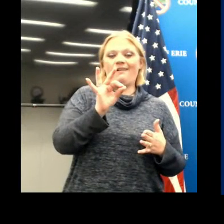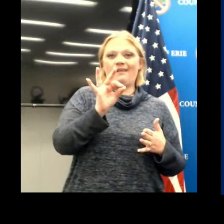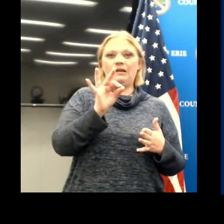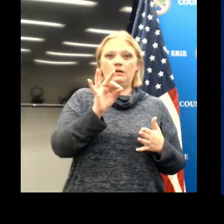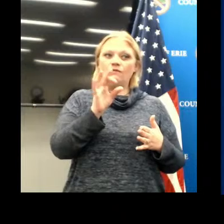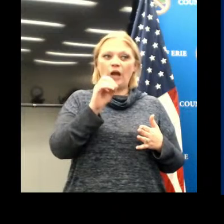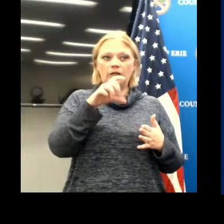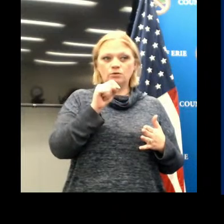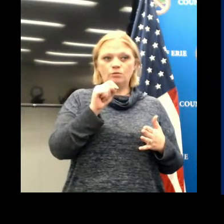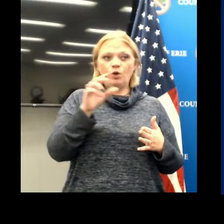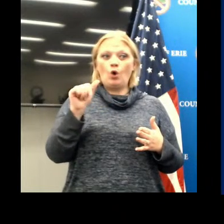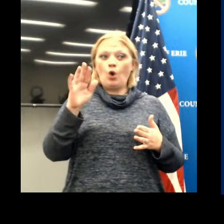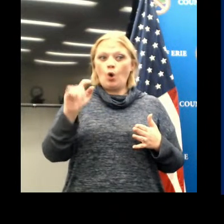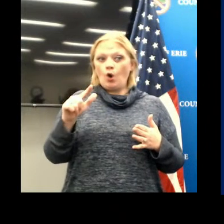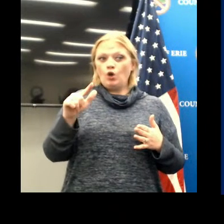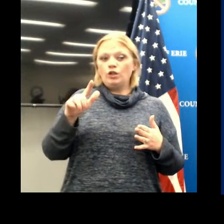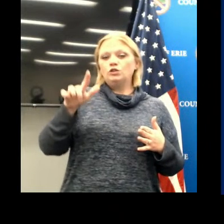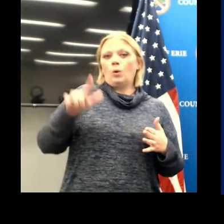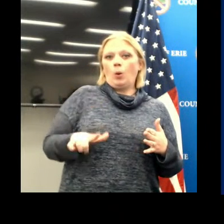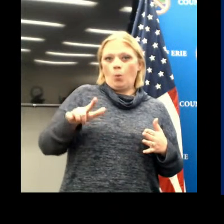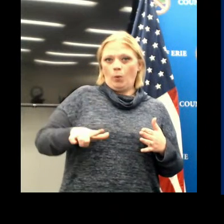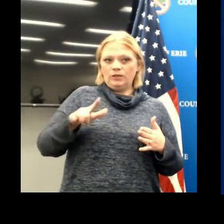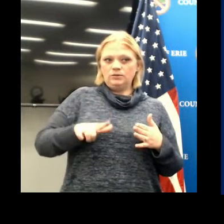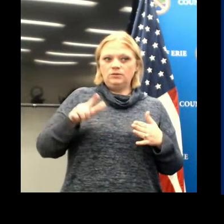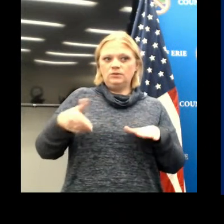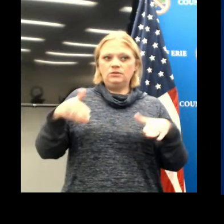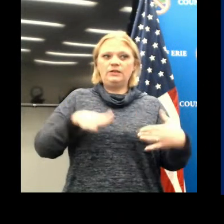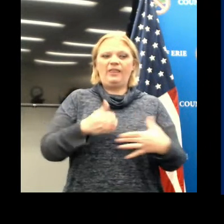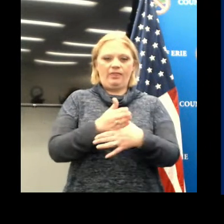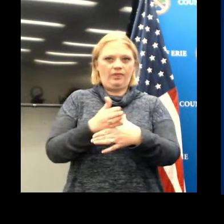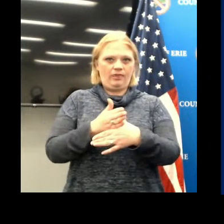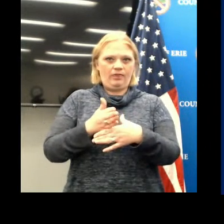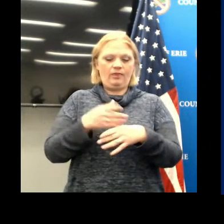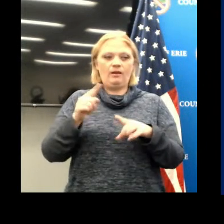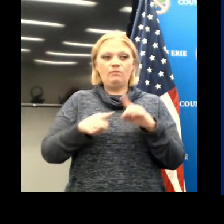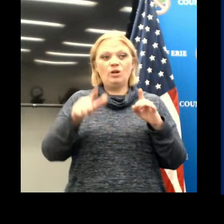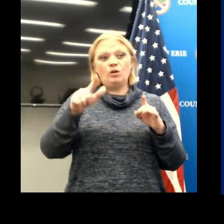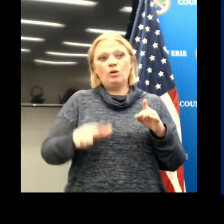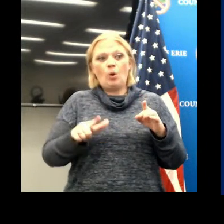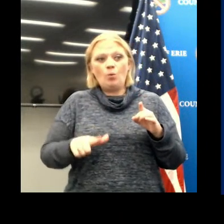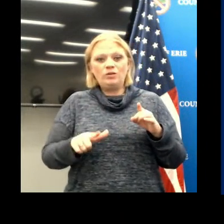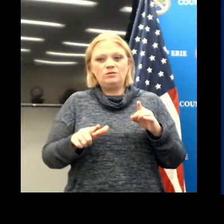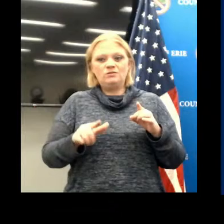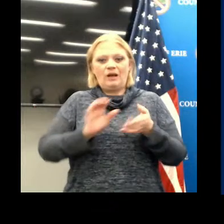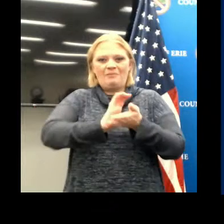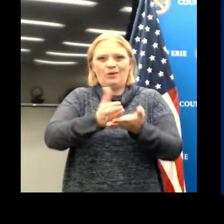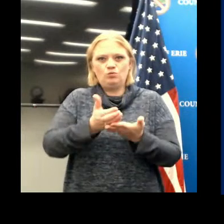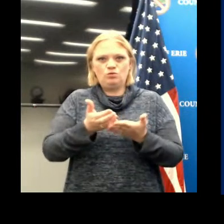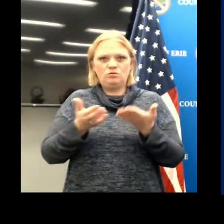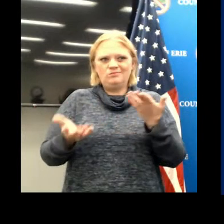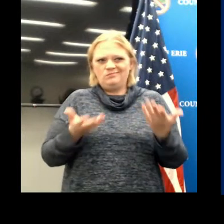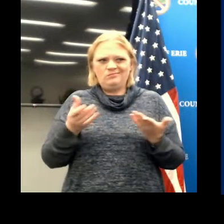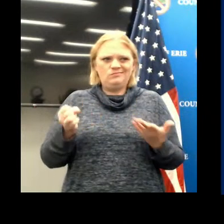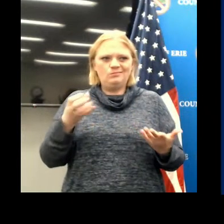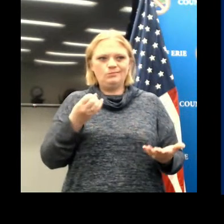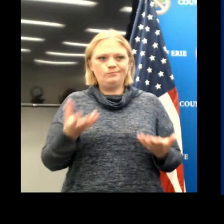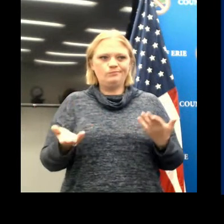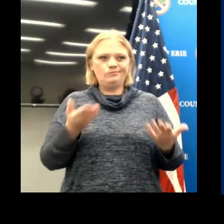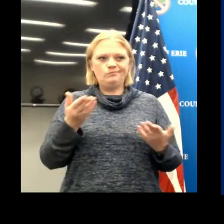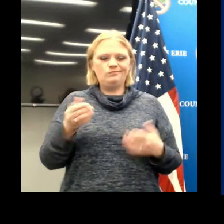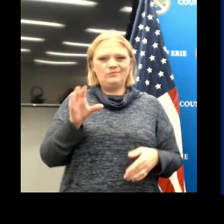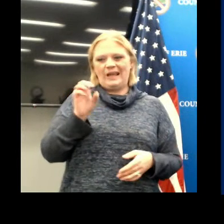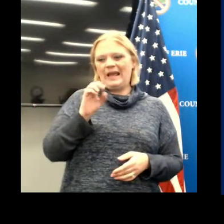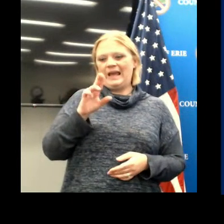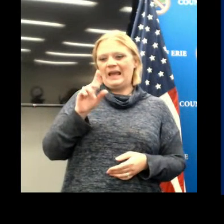the lowest number of by average death, but it also had the lowest number of deaths. So it really was kind of a